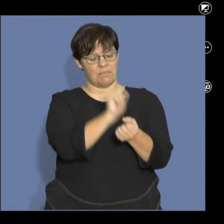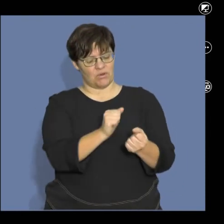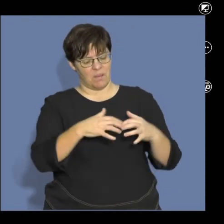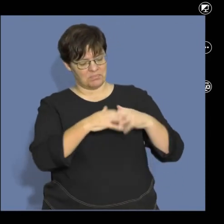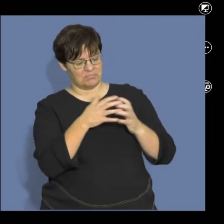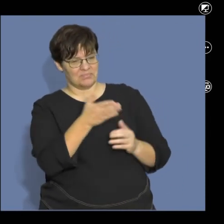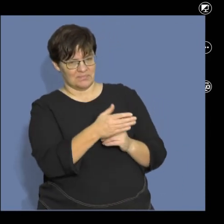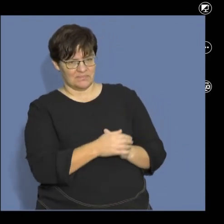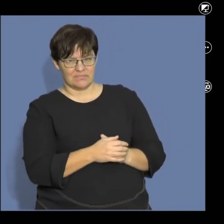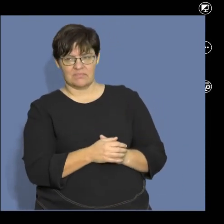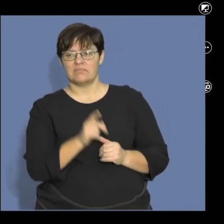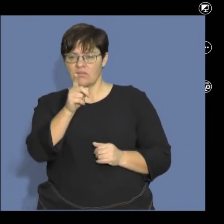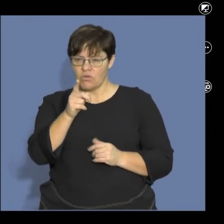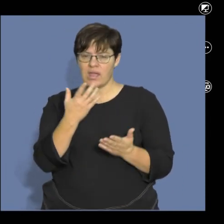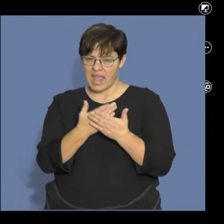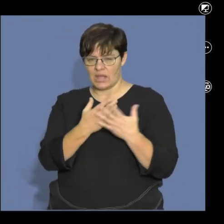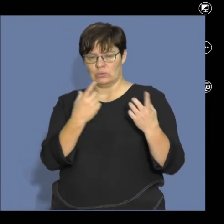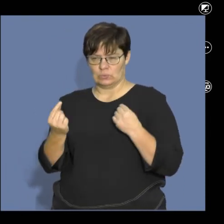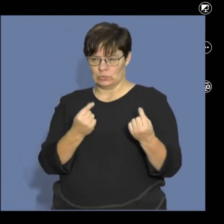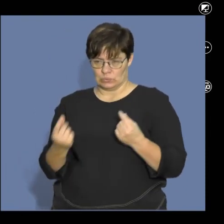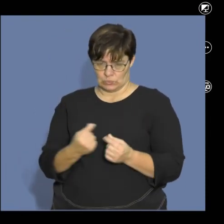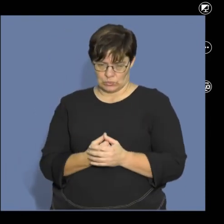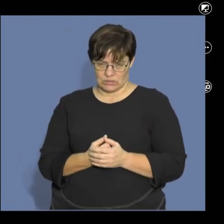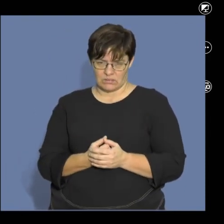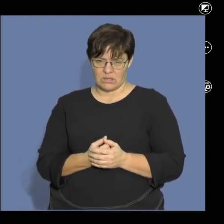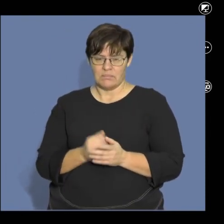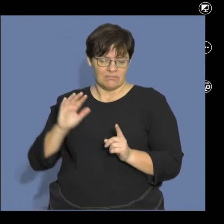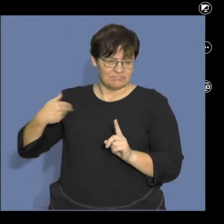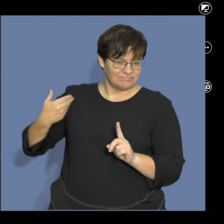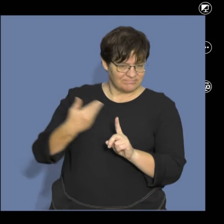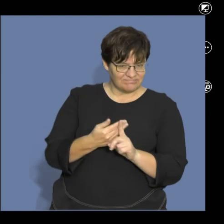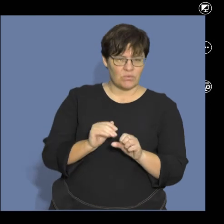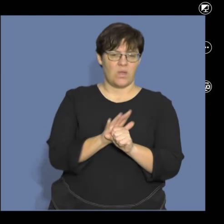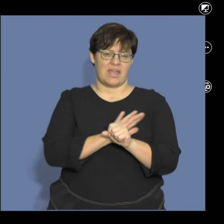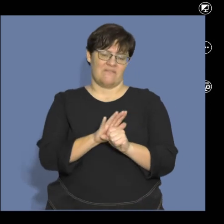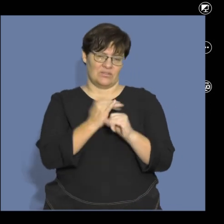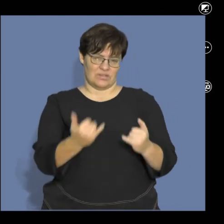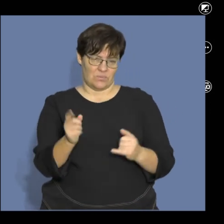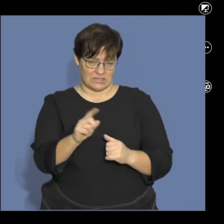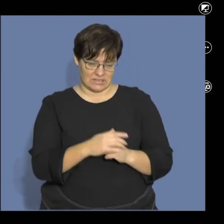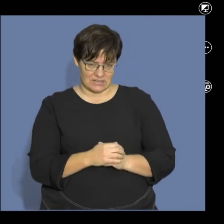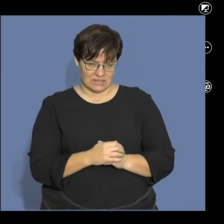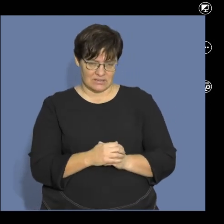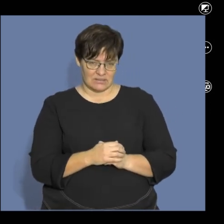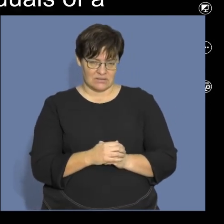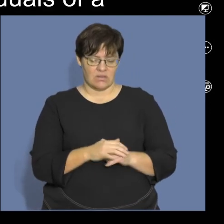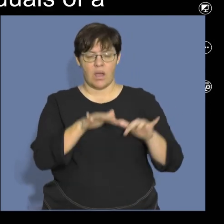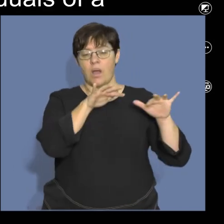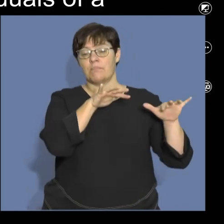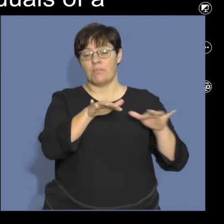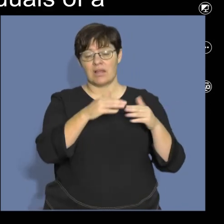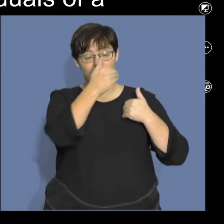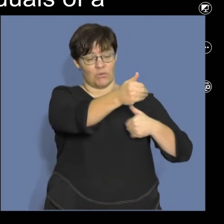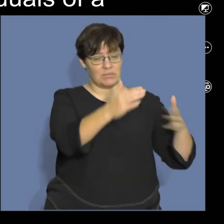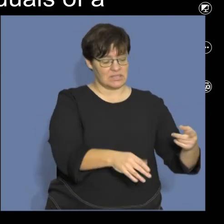I've put together a little summary for you that you can work through in terms of what we've covered